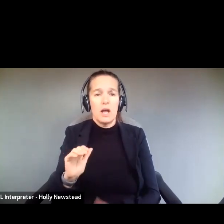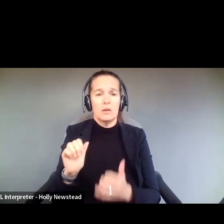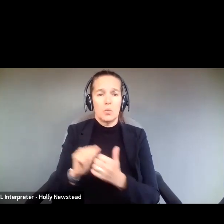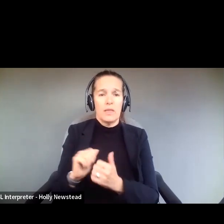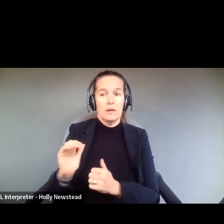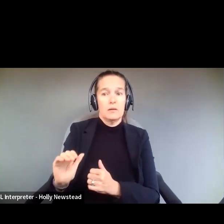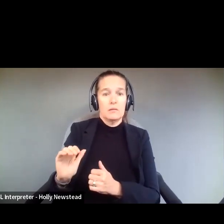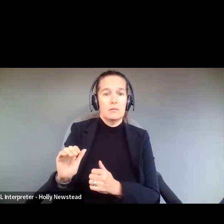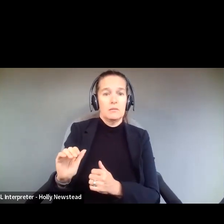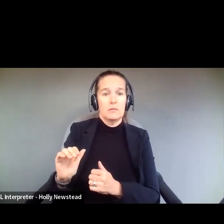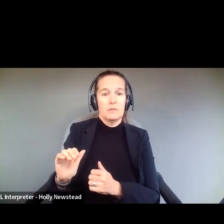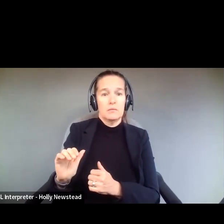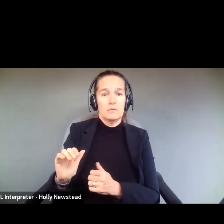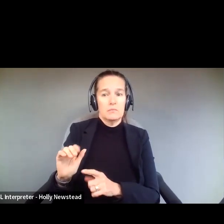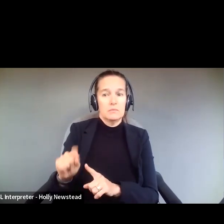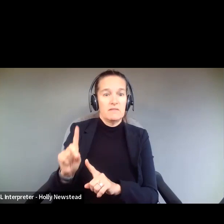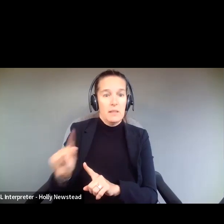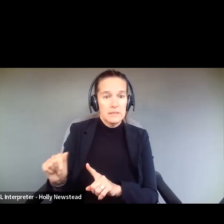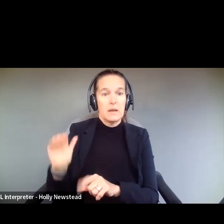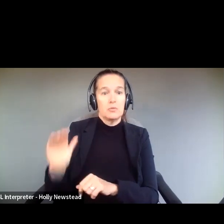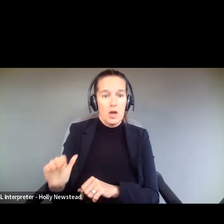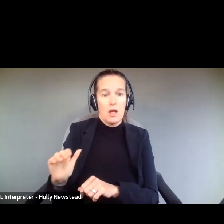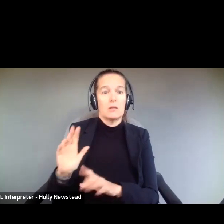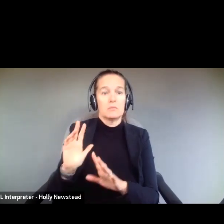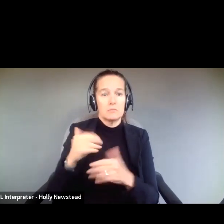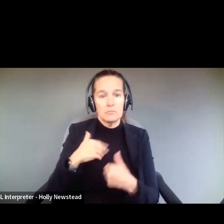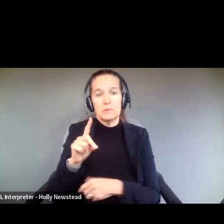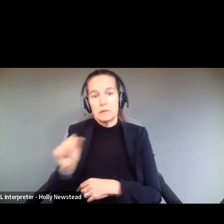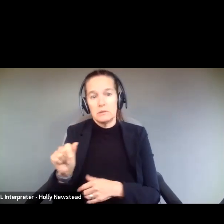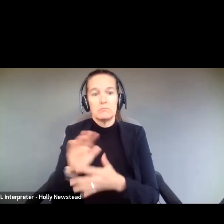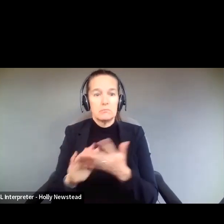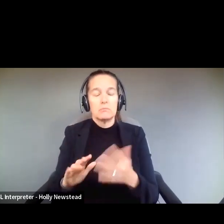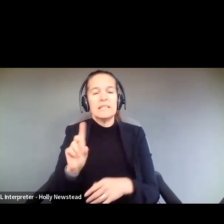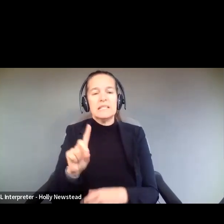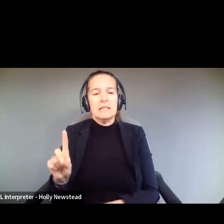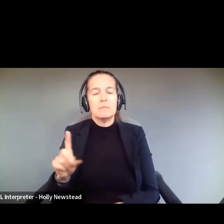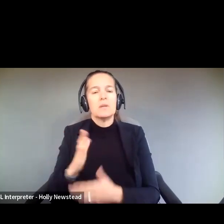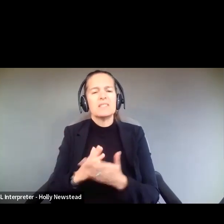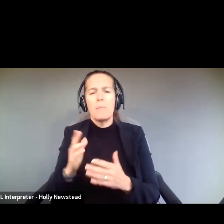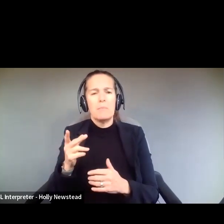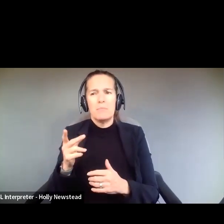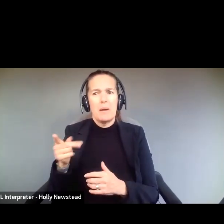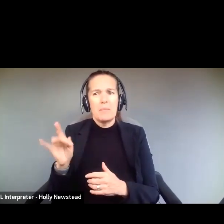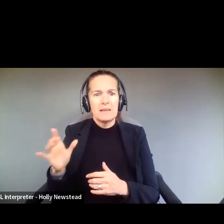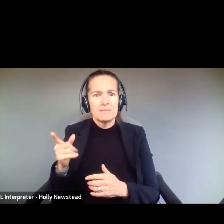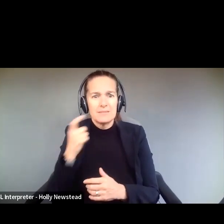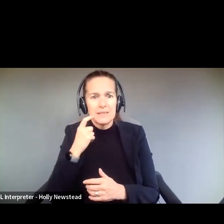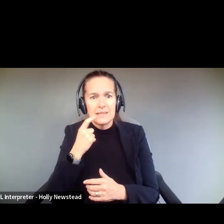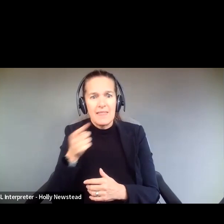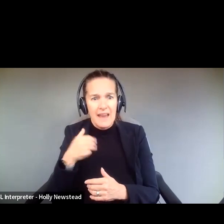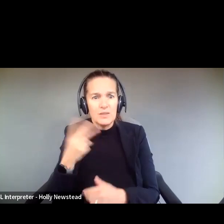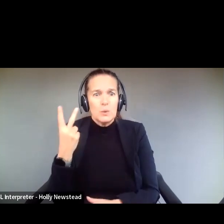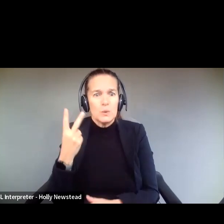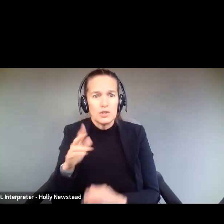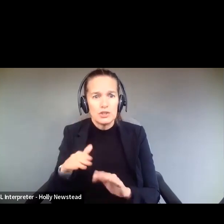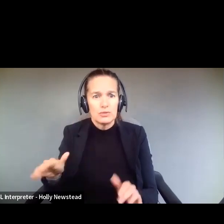child who is developmentally disabled, who is autistic, and some of the public members told us they have 2 children who are challenged